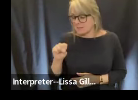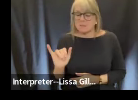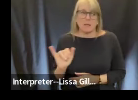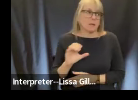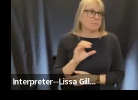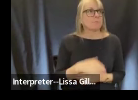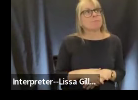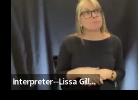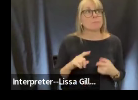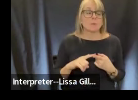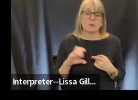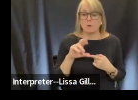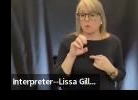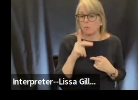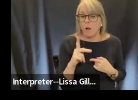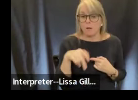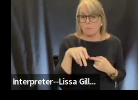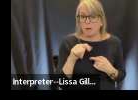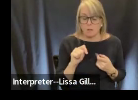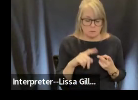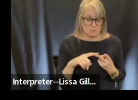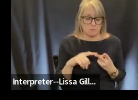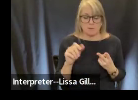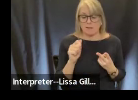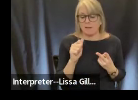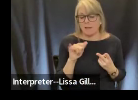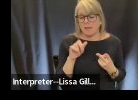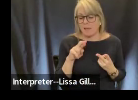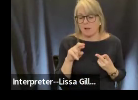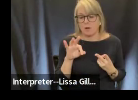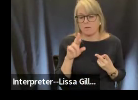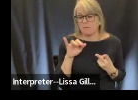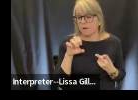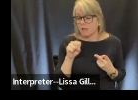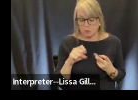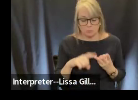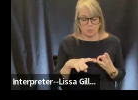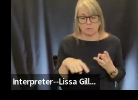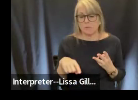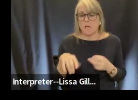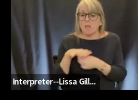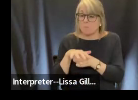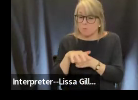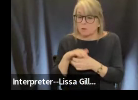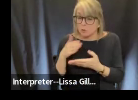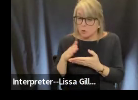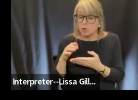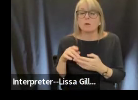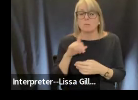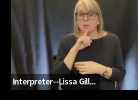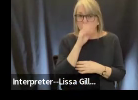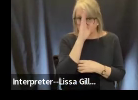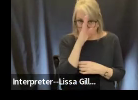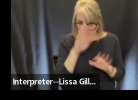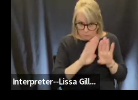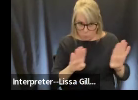those air fryers, those pressure cookers. Make sure that they are right into the wall outlet. Make sure that they